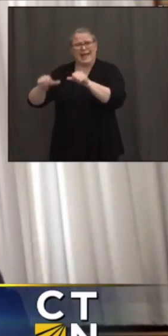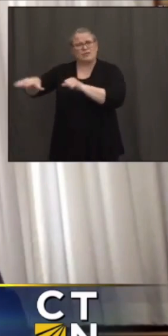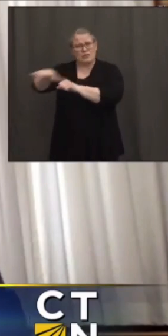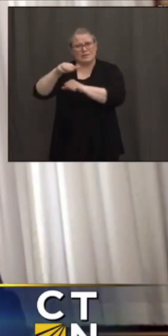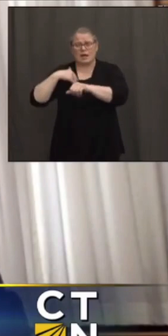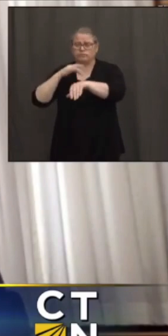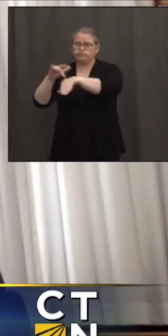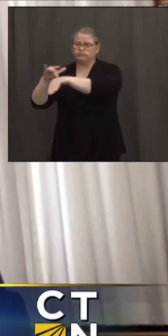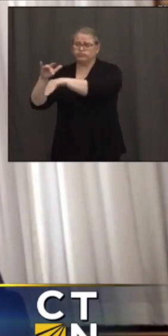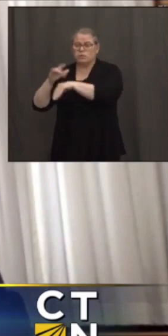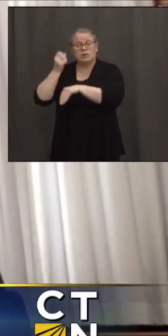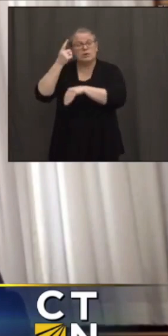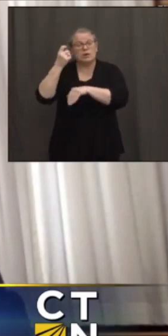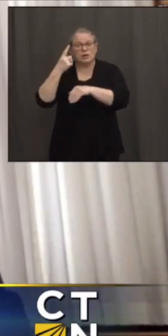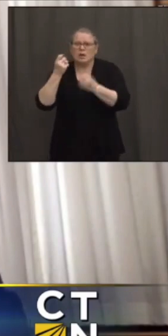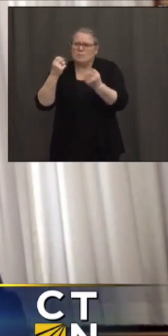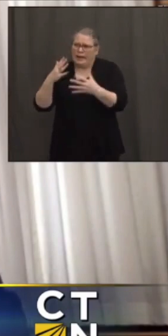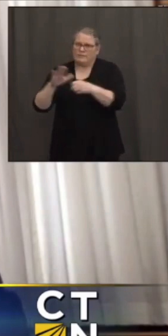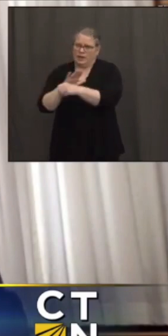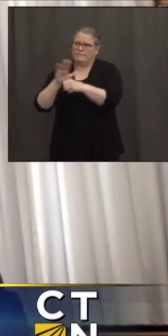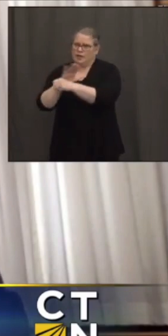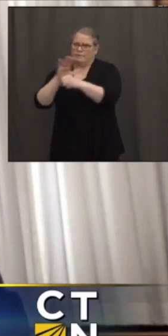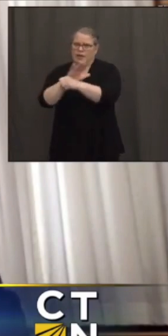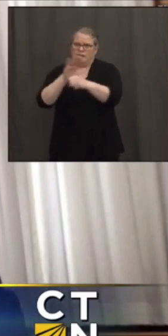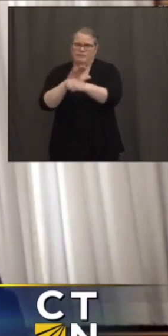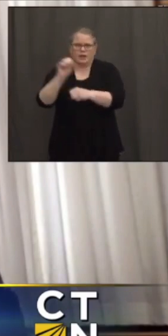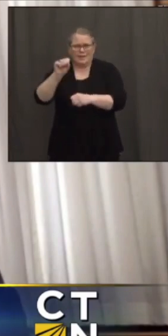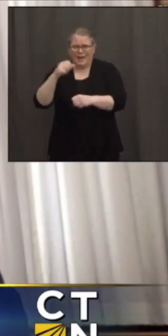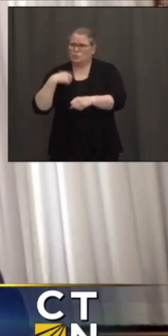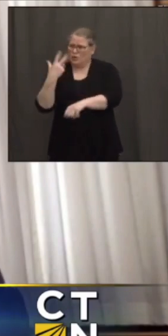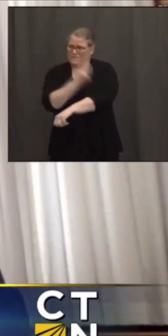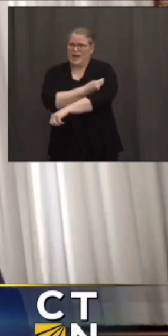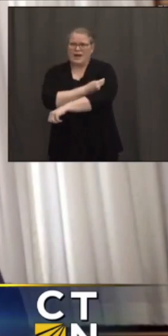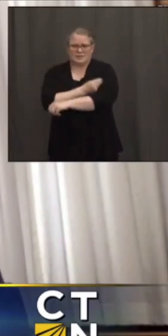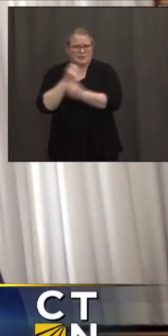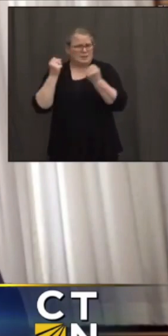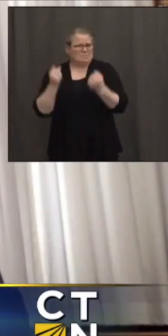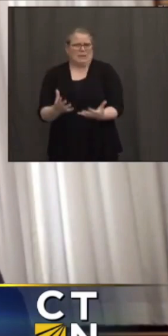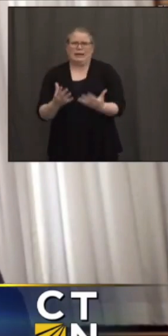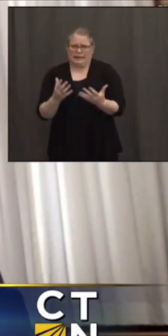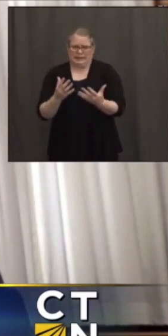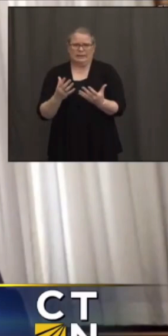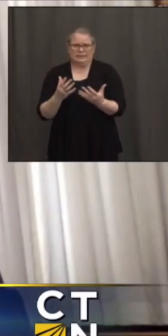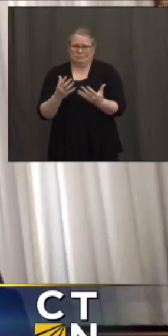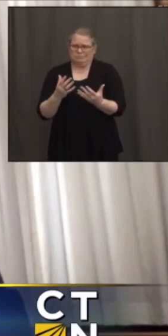mean, the vast majority of them are still filling up very quickly. We're still vaccinating, over